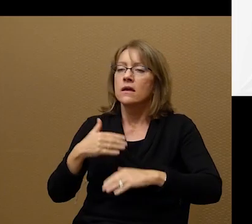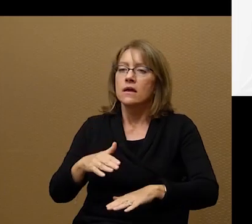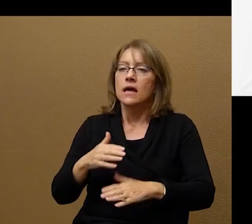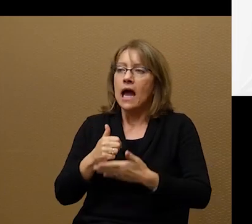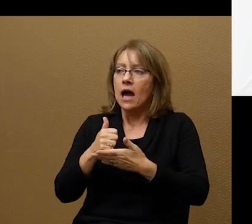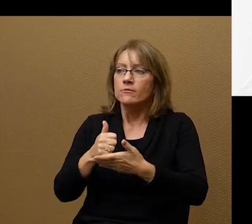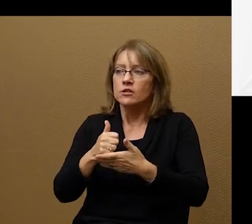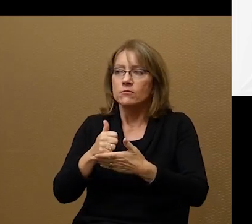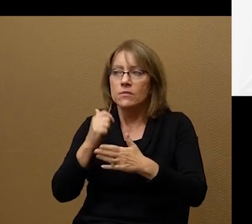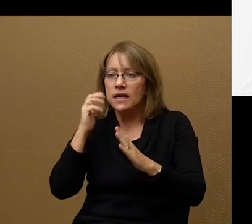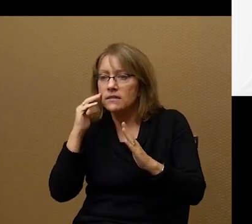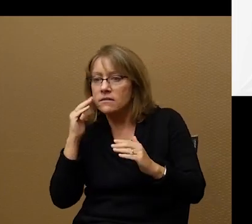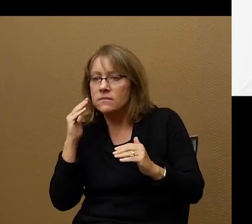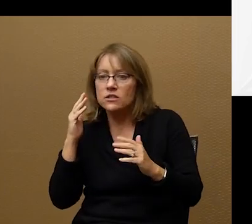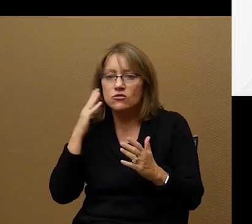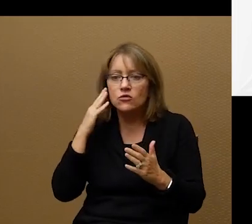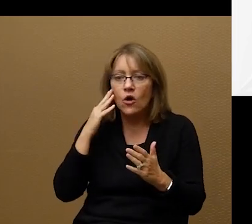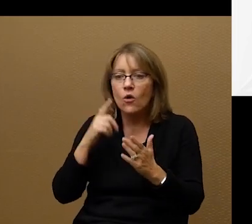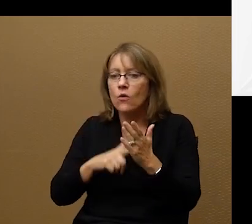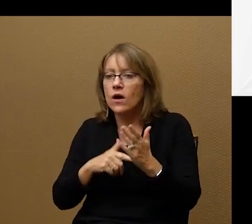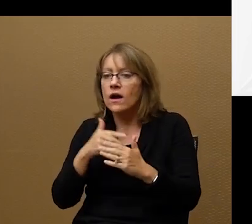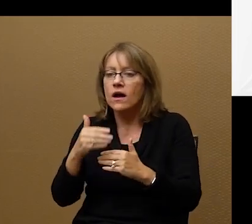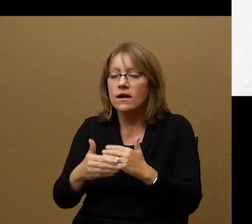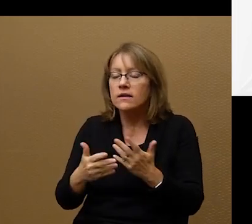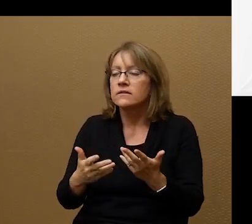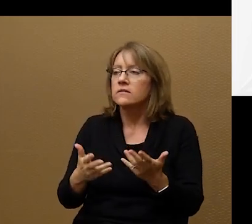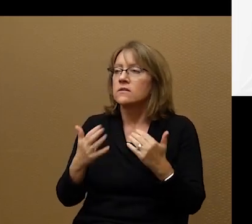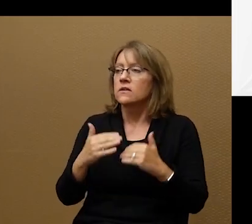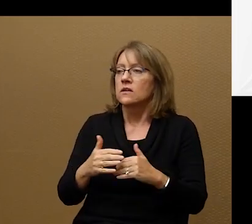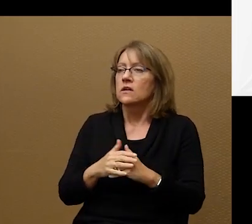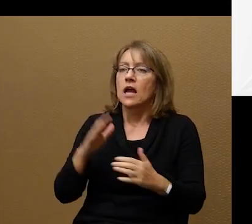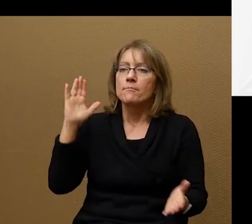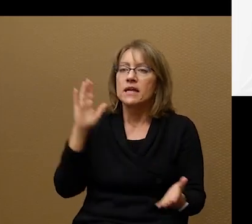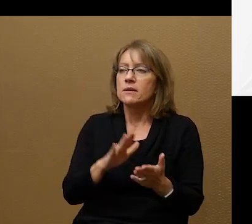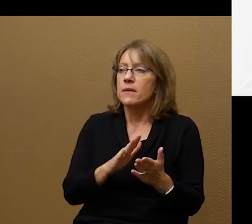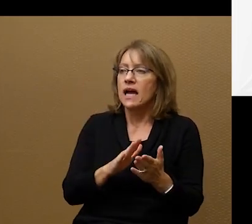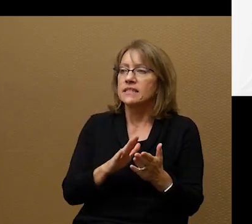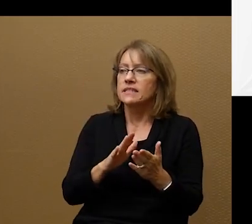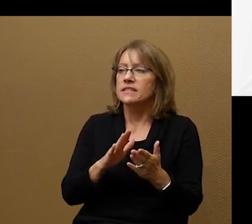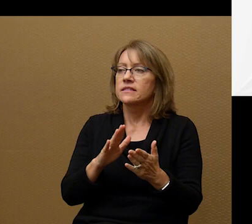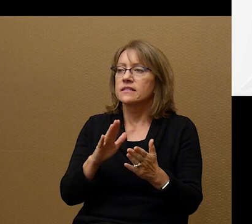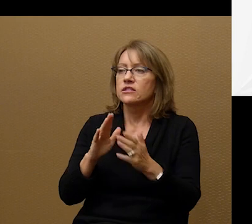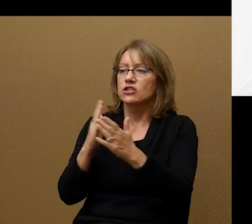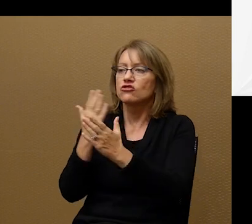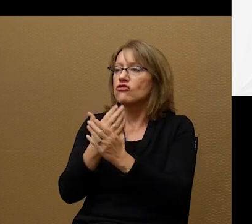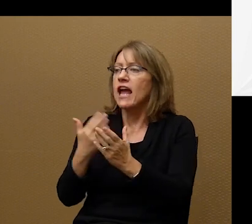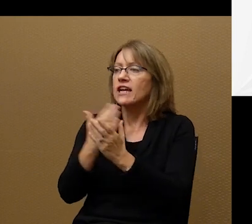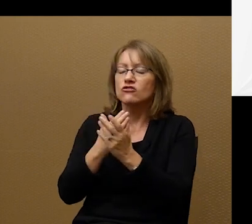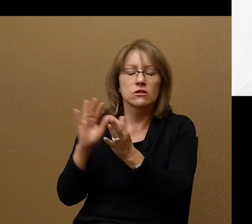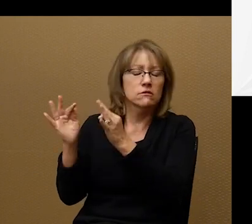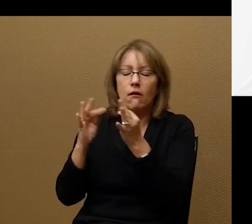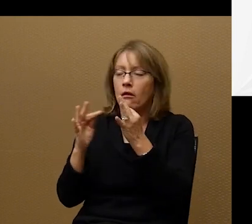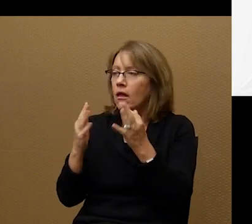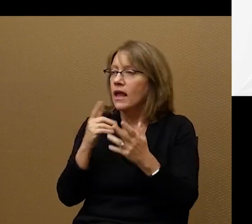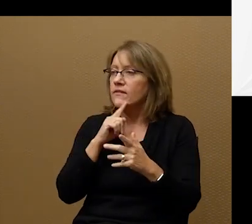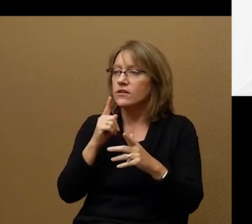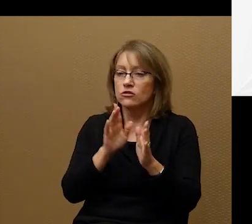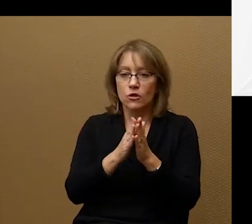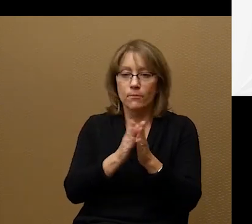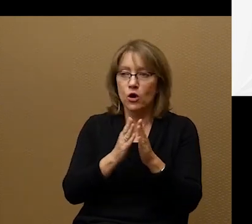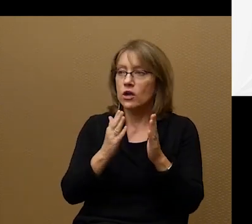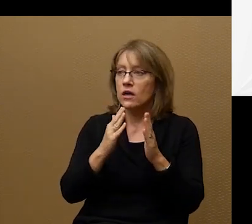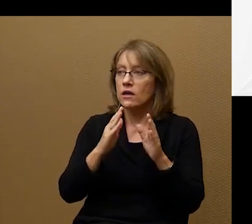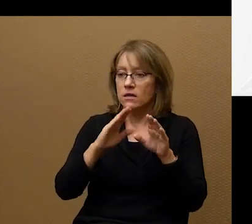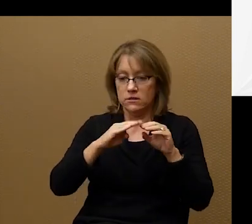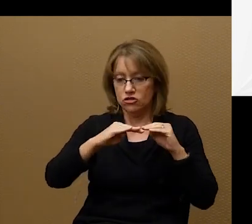of the specific setting. It minimizes competing distractions. If there are bookcases and